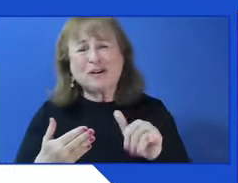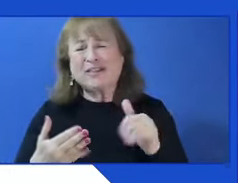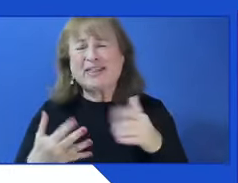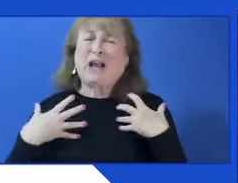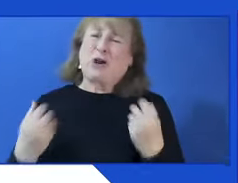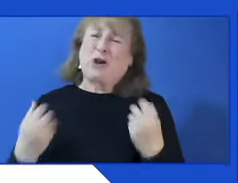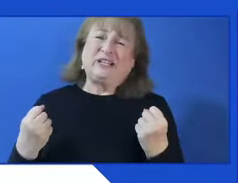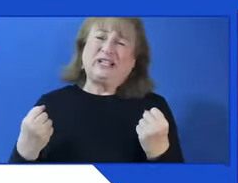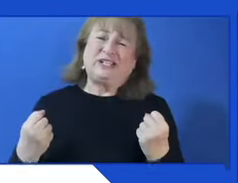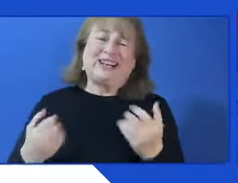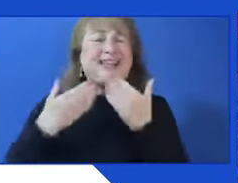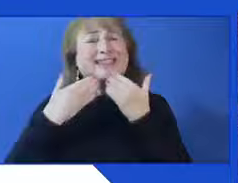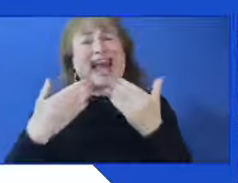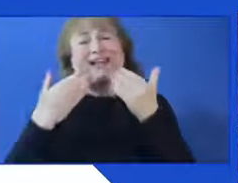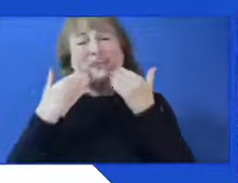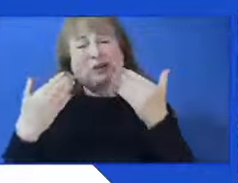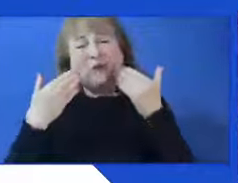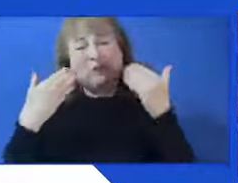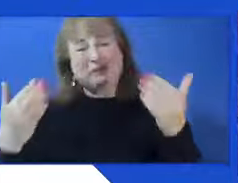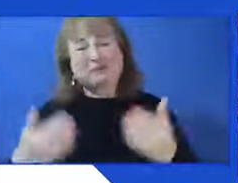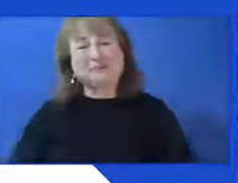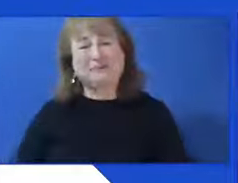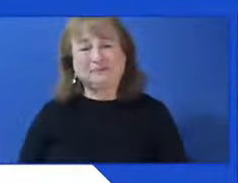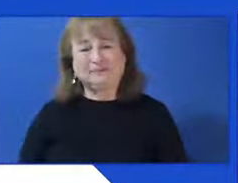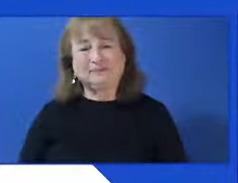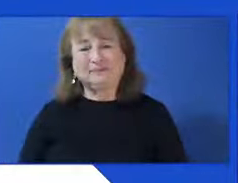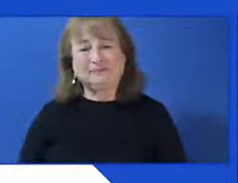courage. Thank you.